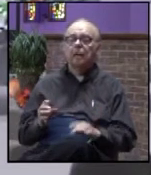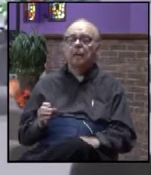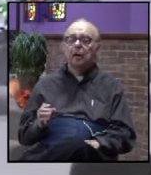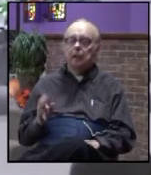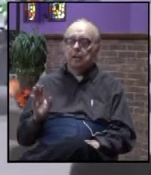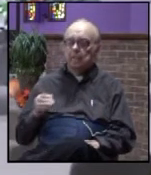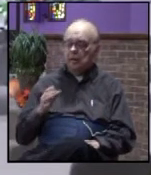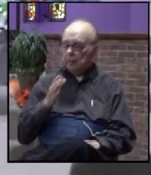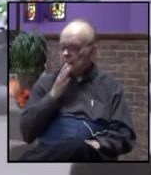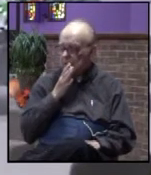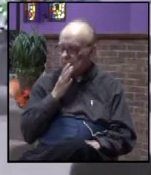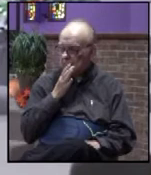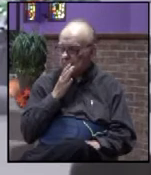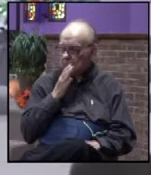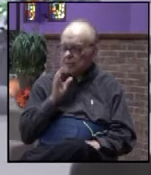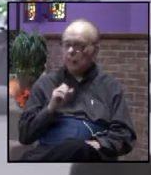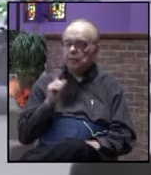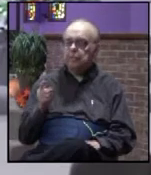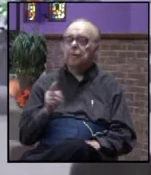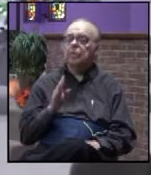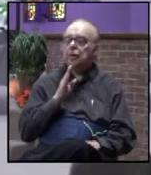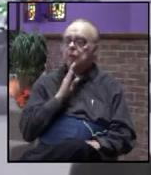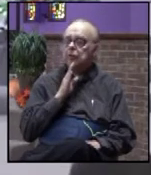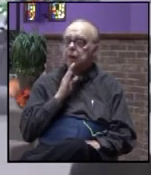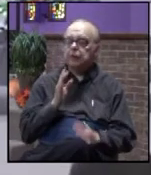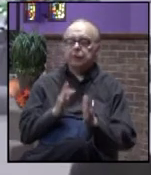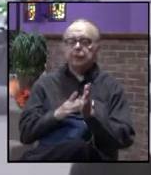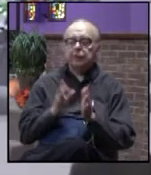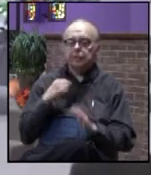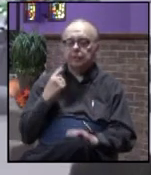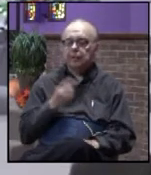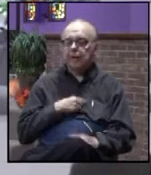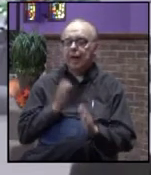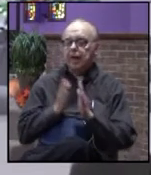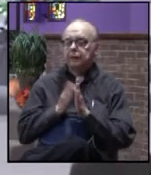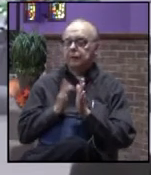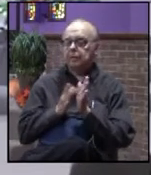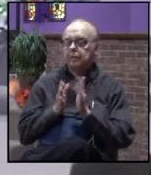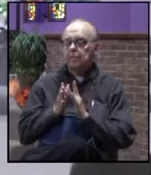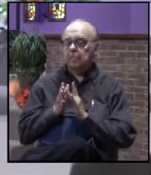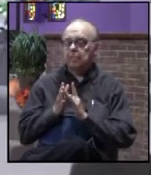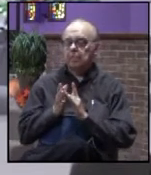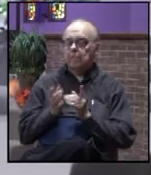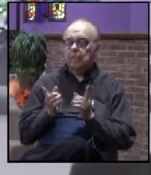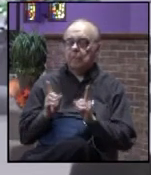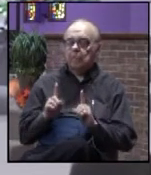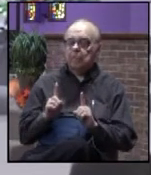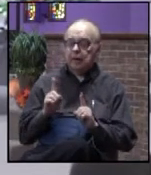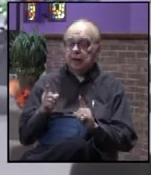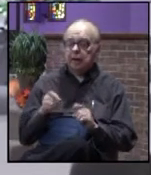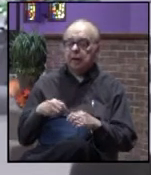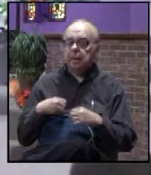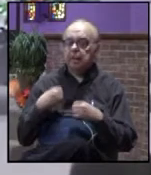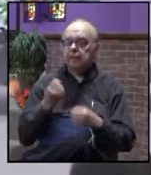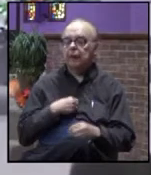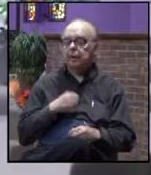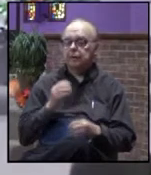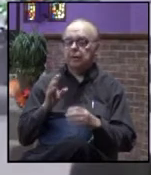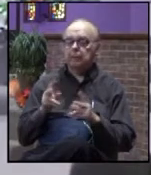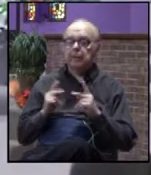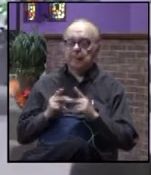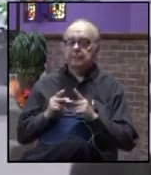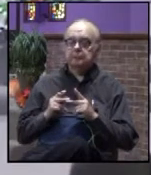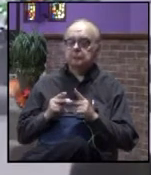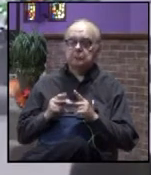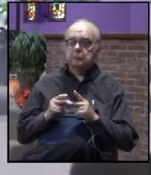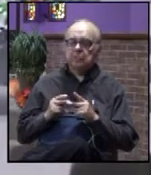hey, Mom, can you go over there and talk to Jesus for us and ask him, will he give us a spot? Do you think they were unified?